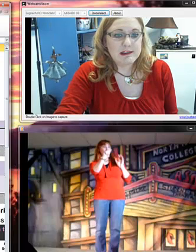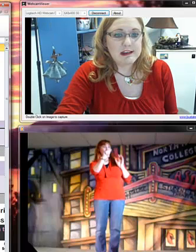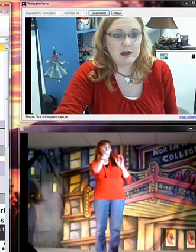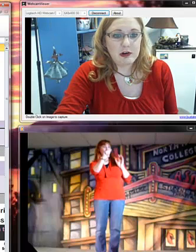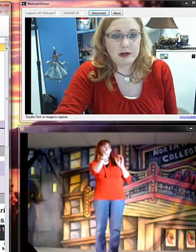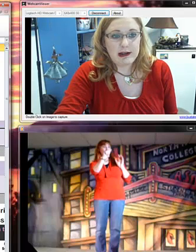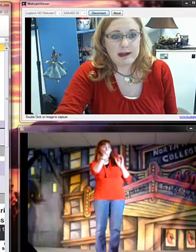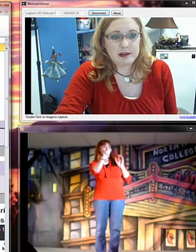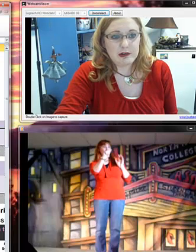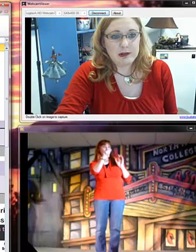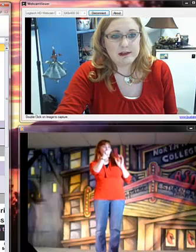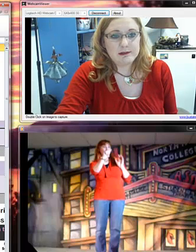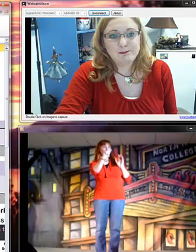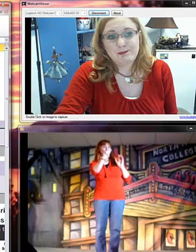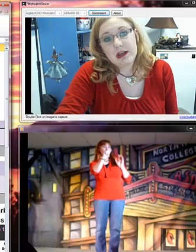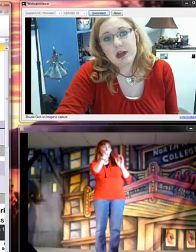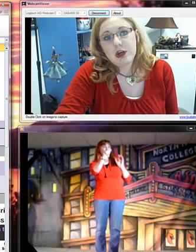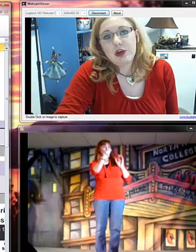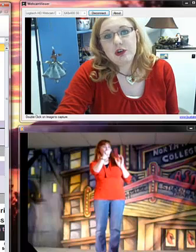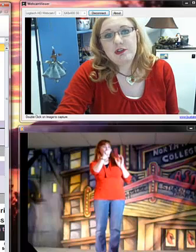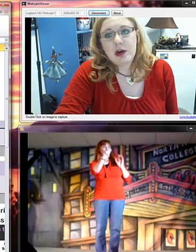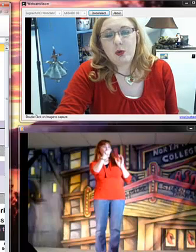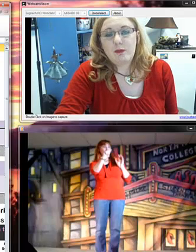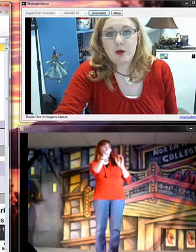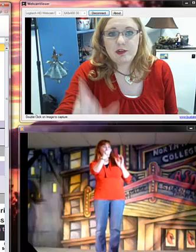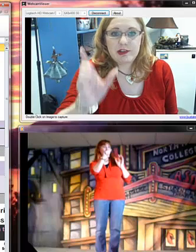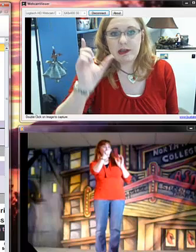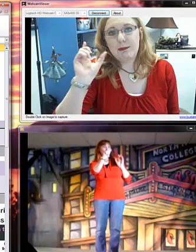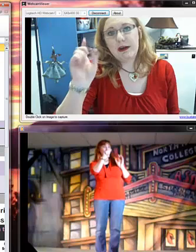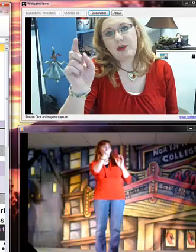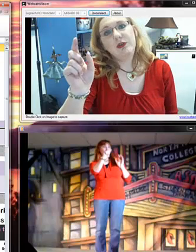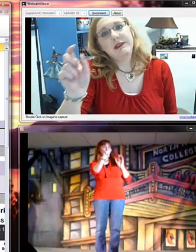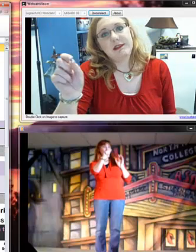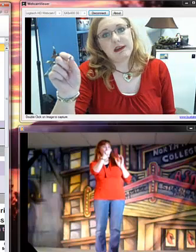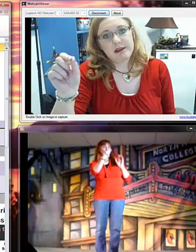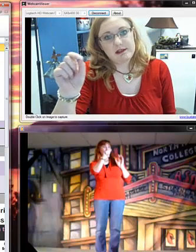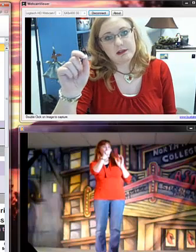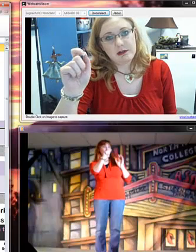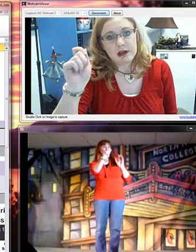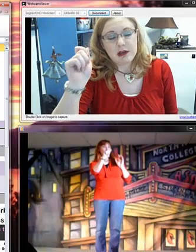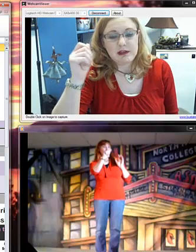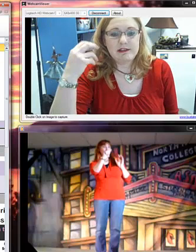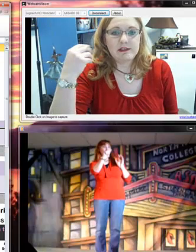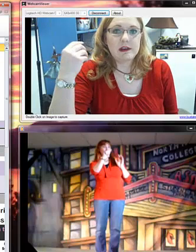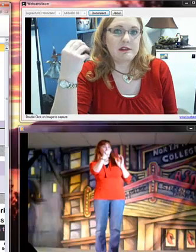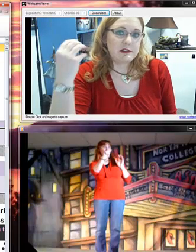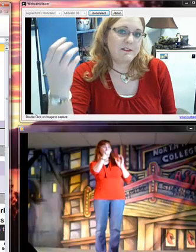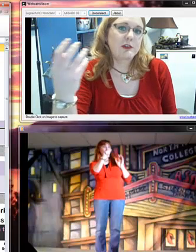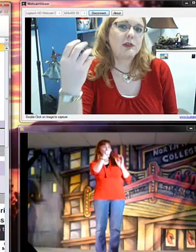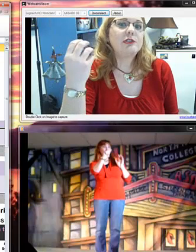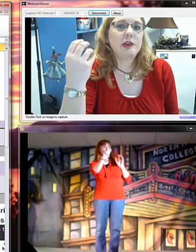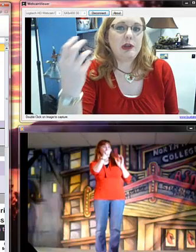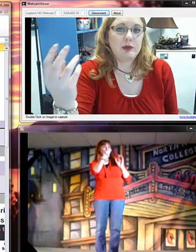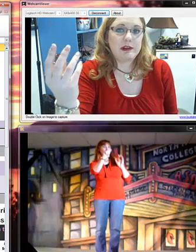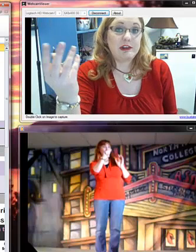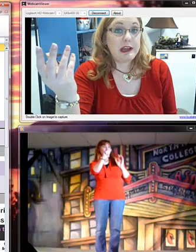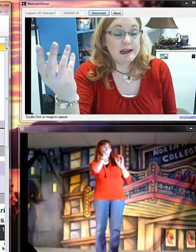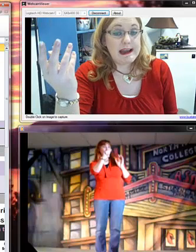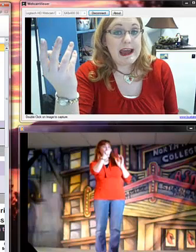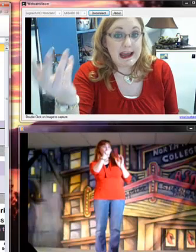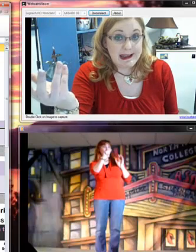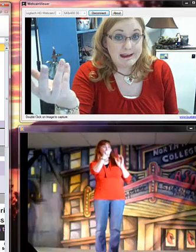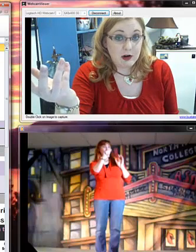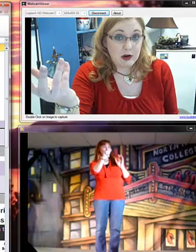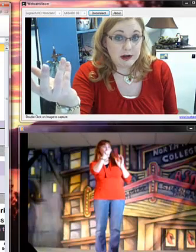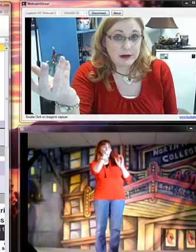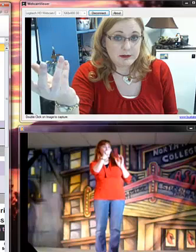I'm an Excel nerd and I like to do this. So, first thing about Unit 6. This is a difficult unit to get